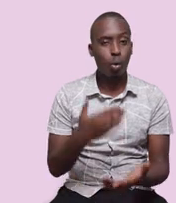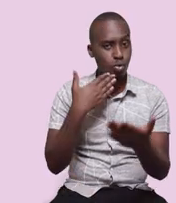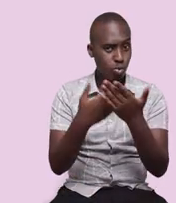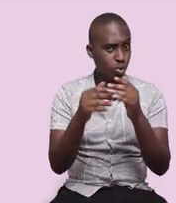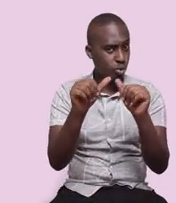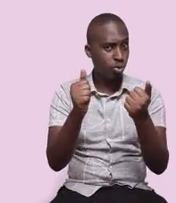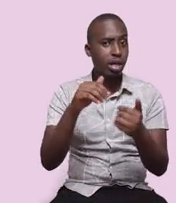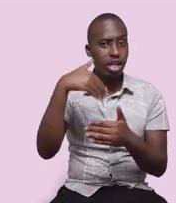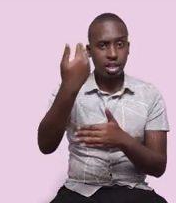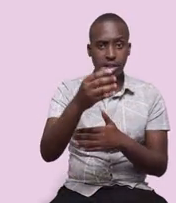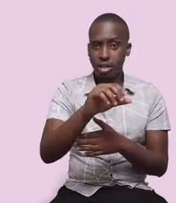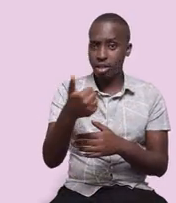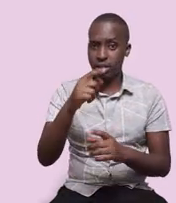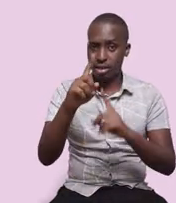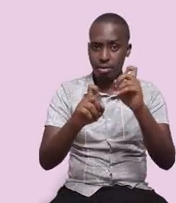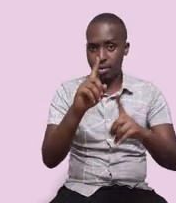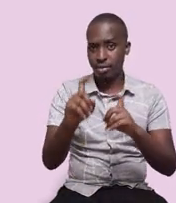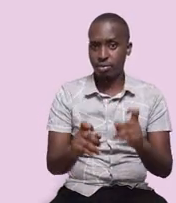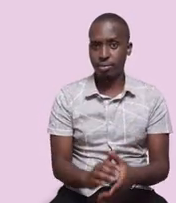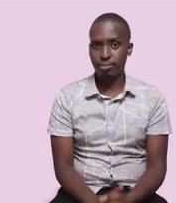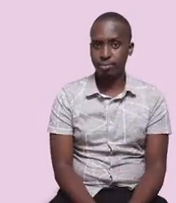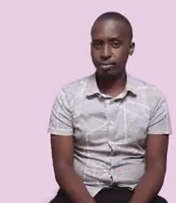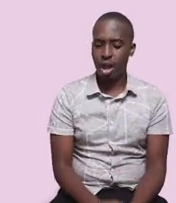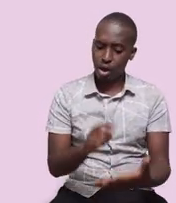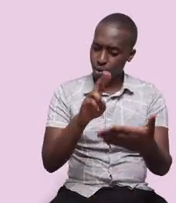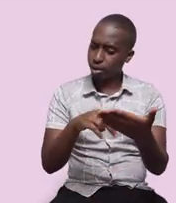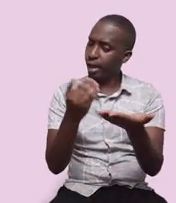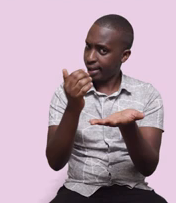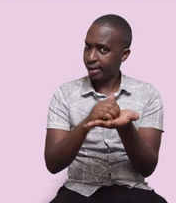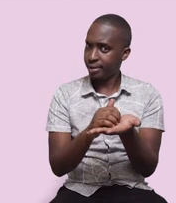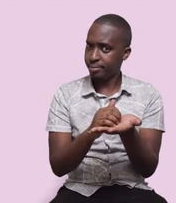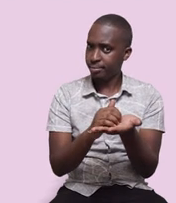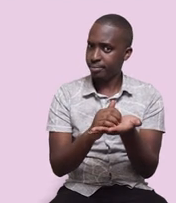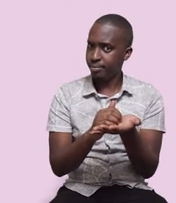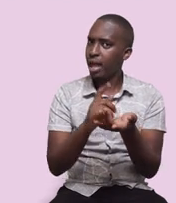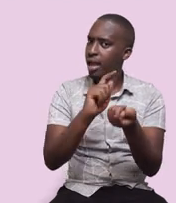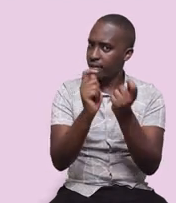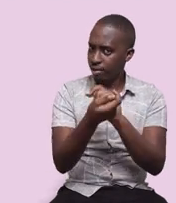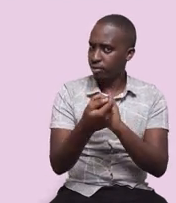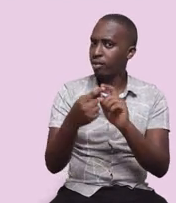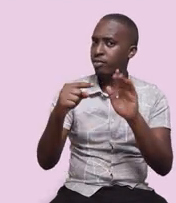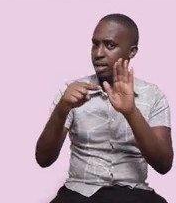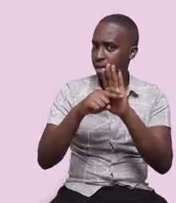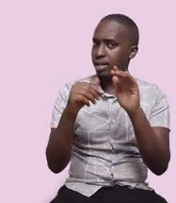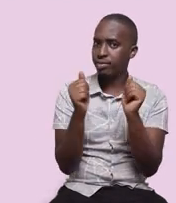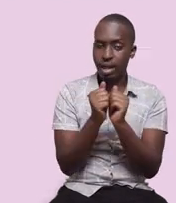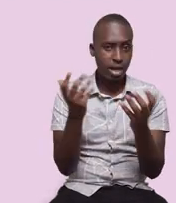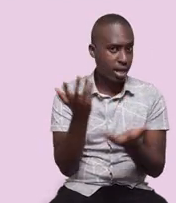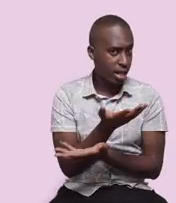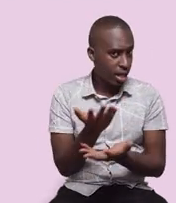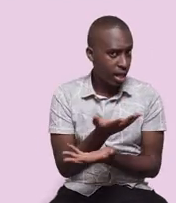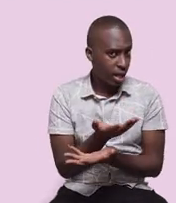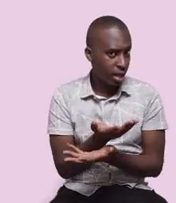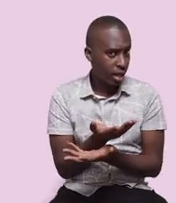Good. Next question. Read again. The inverse of negative 10 is?